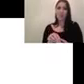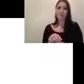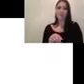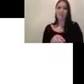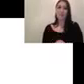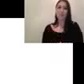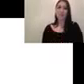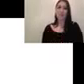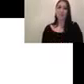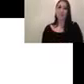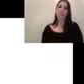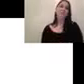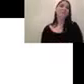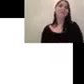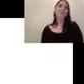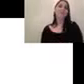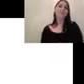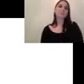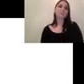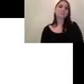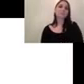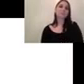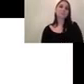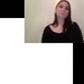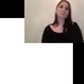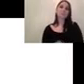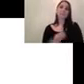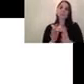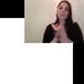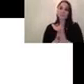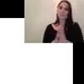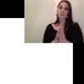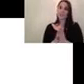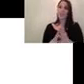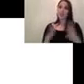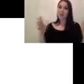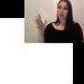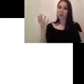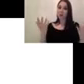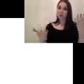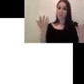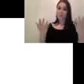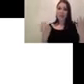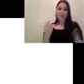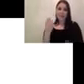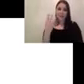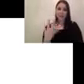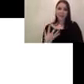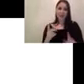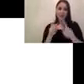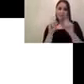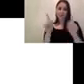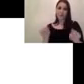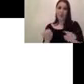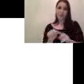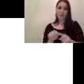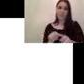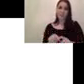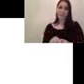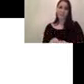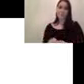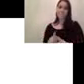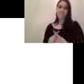It's a very large margin compared to the single frame baseline. But